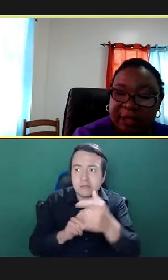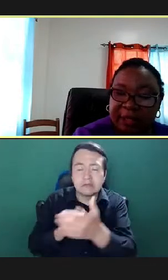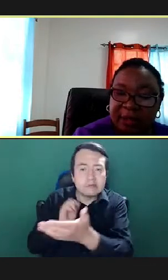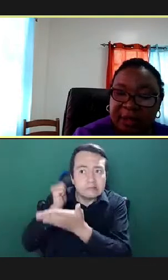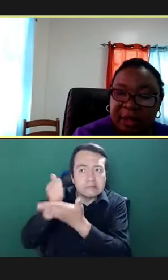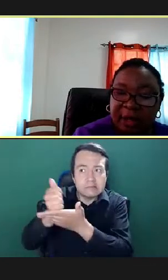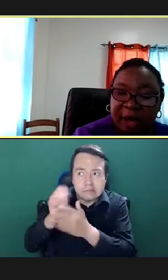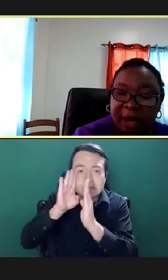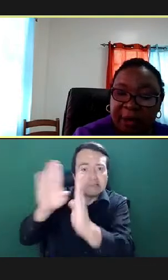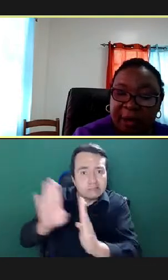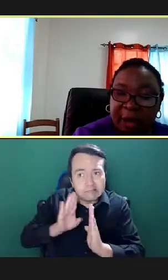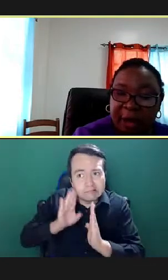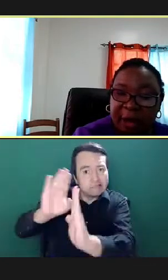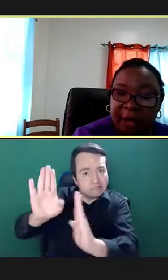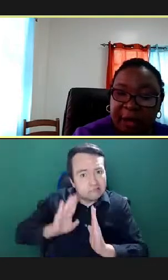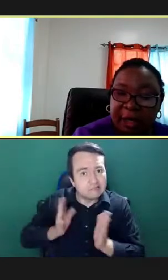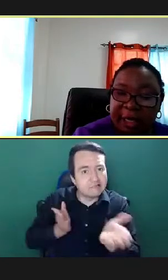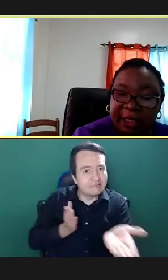was not